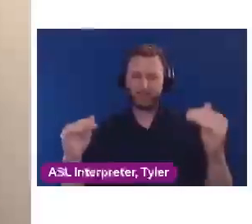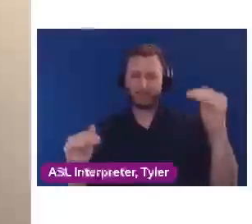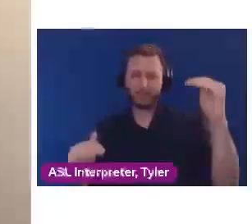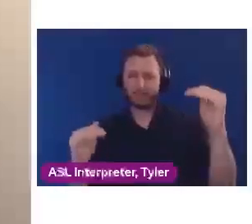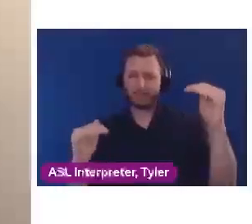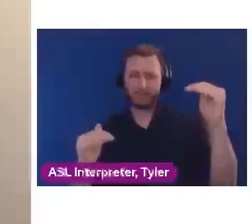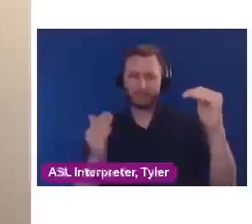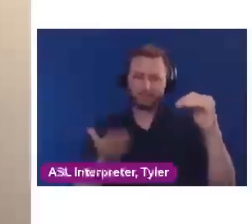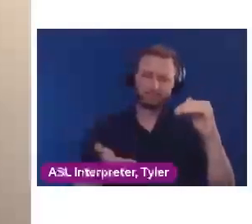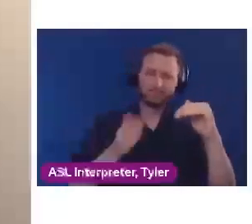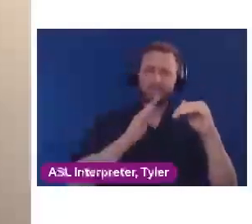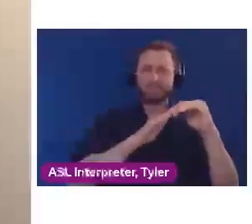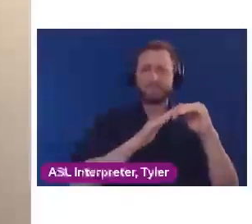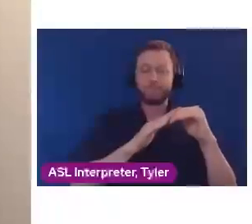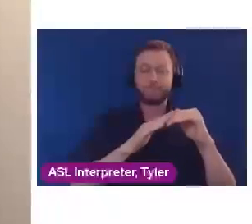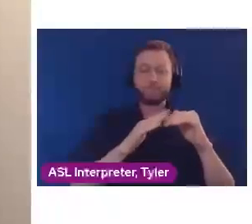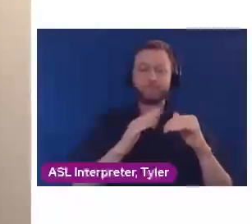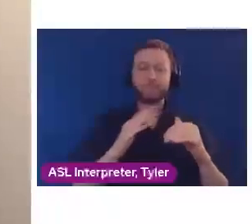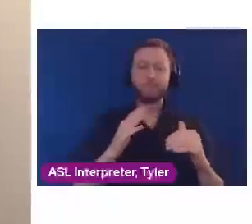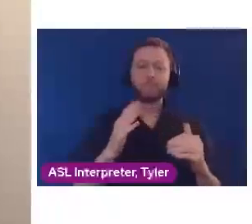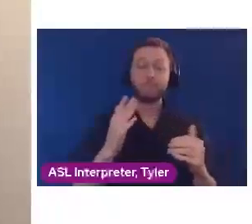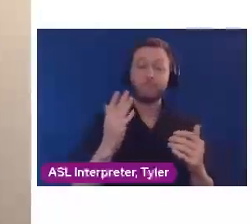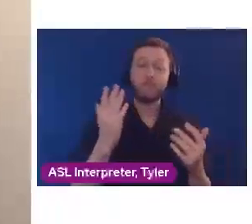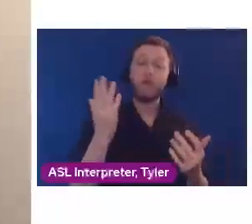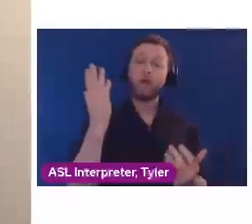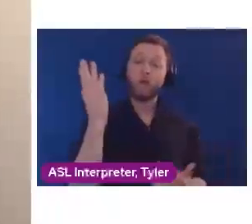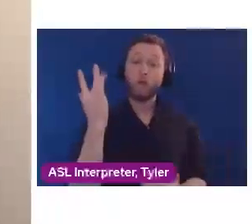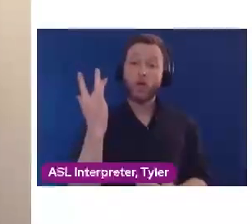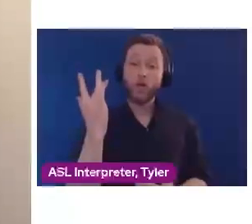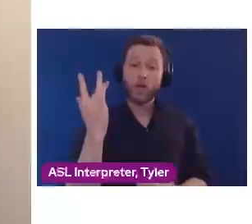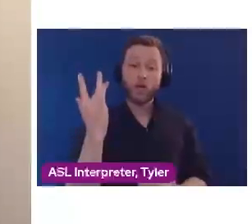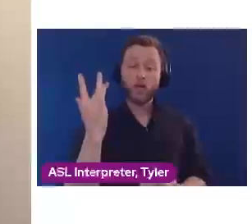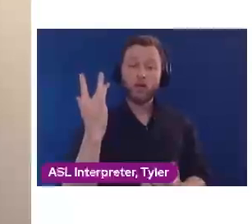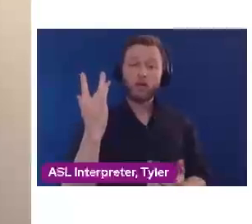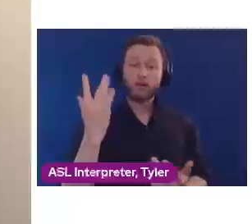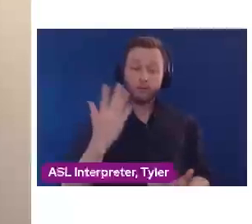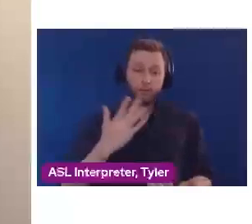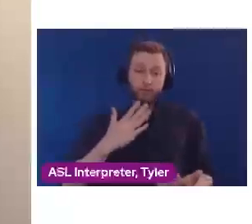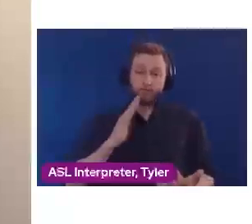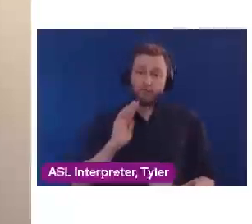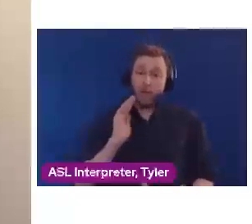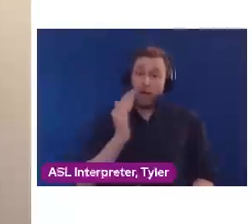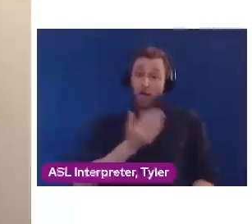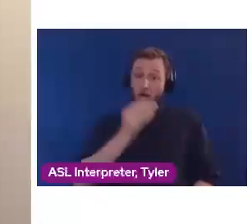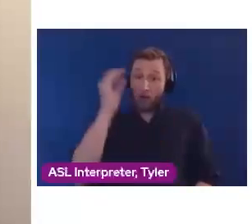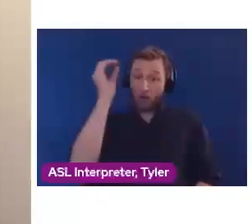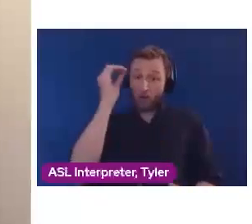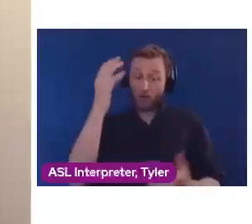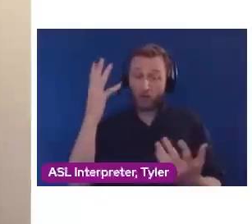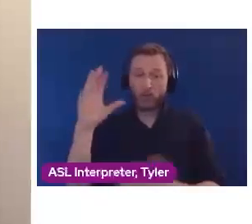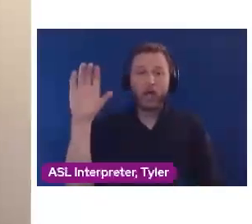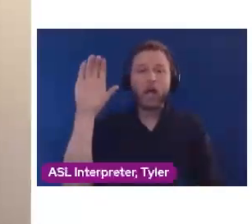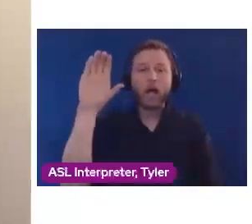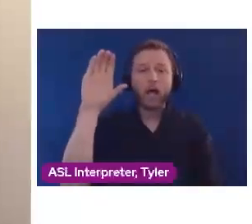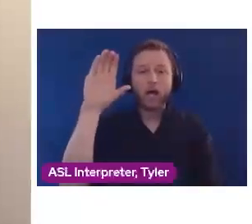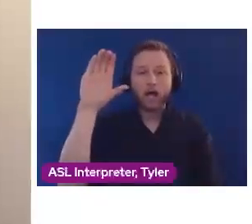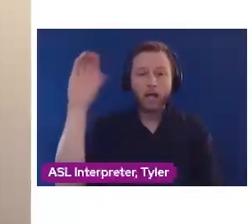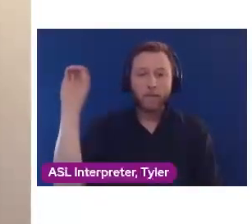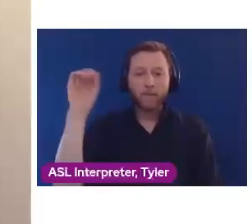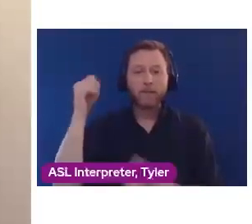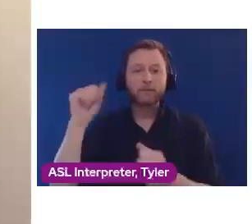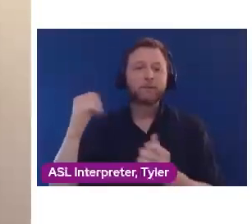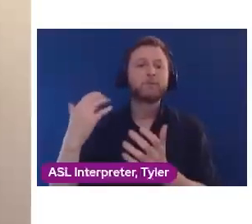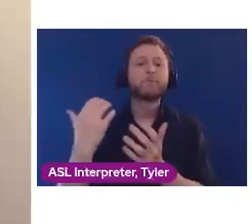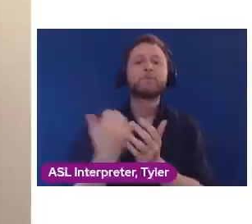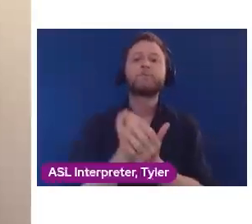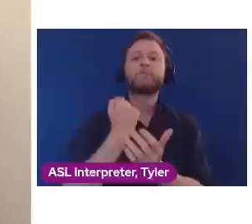increase that is not explained by these other issues? And I'll tell you what we think it is. Corporate profiteering. A